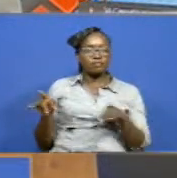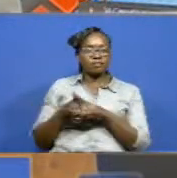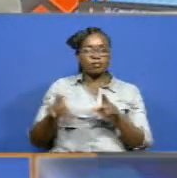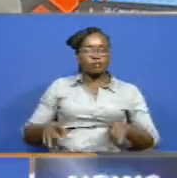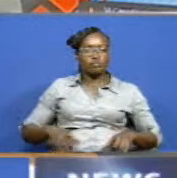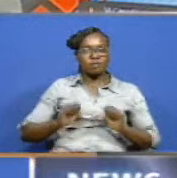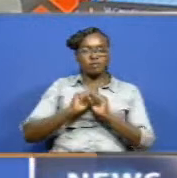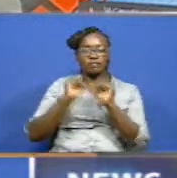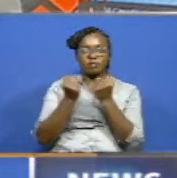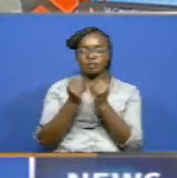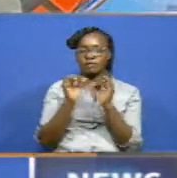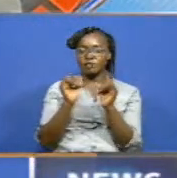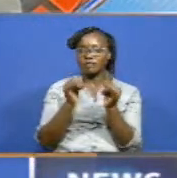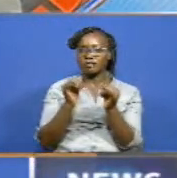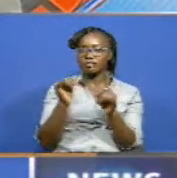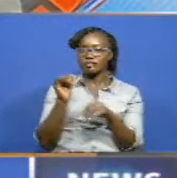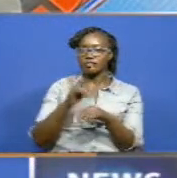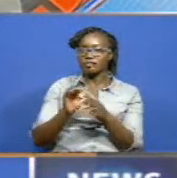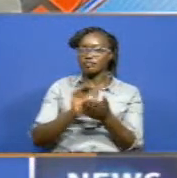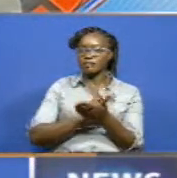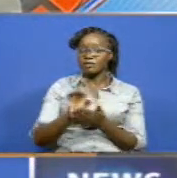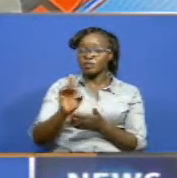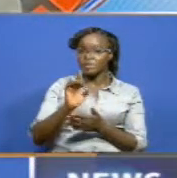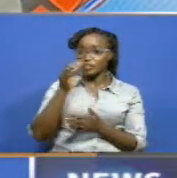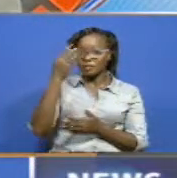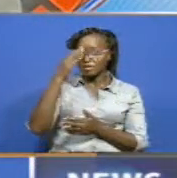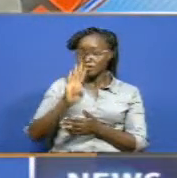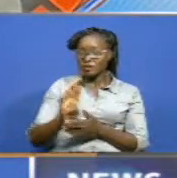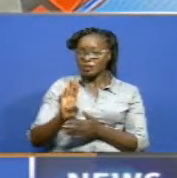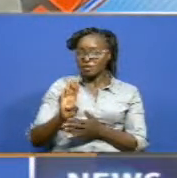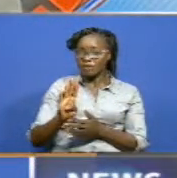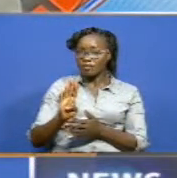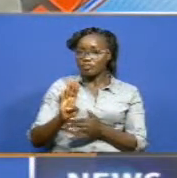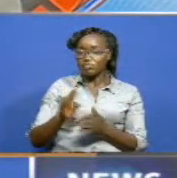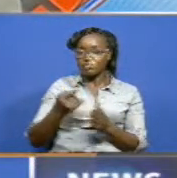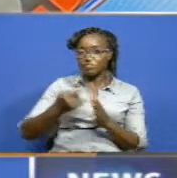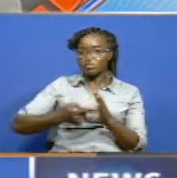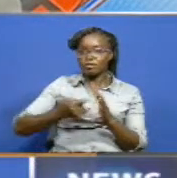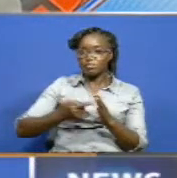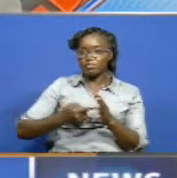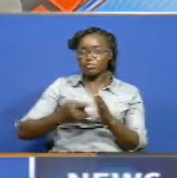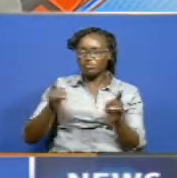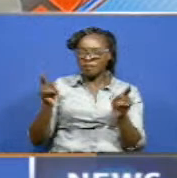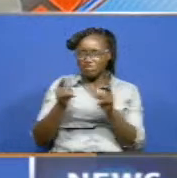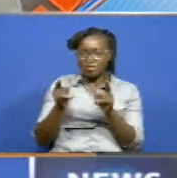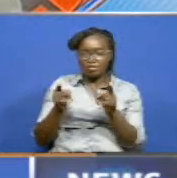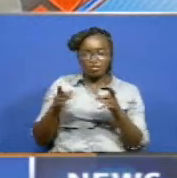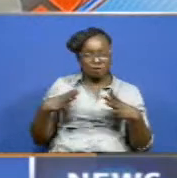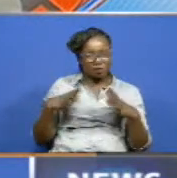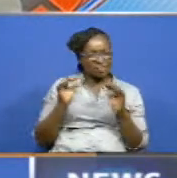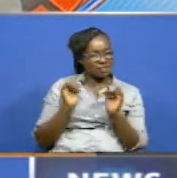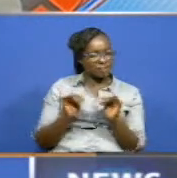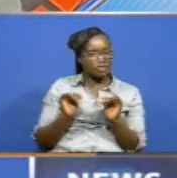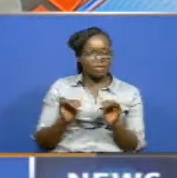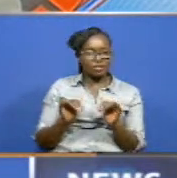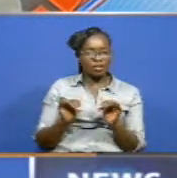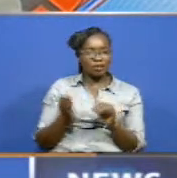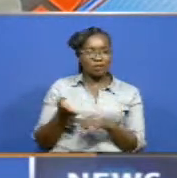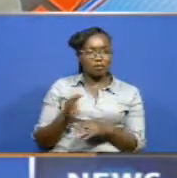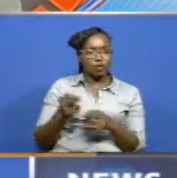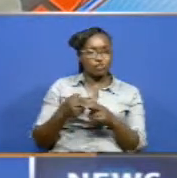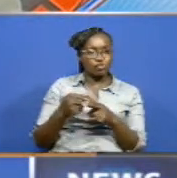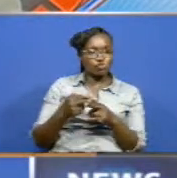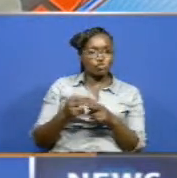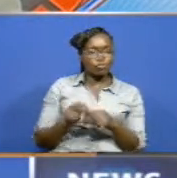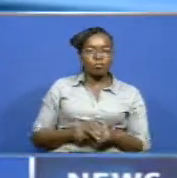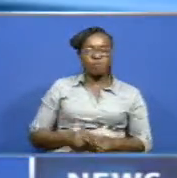media platforms at KBC Channel 1 on Facebook, YouTube and Twitter. We are taking a short break. Stay with us. We'll be back with